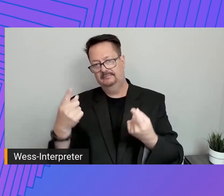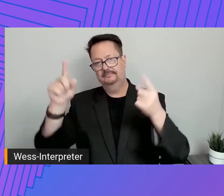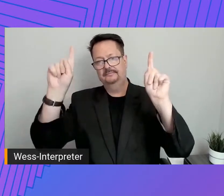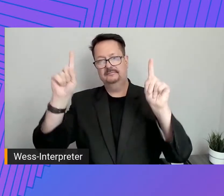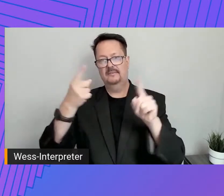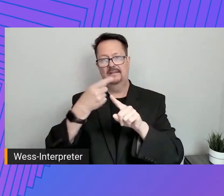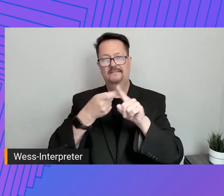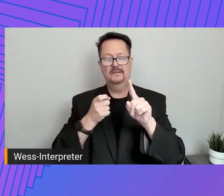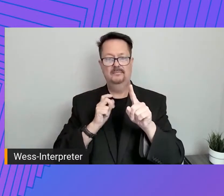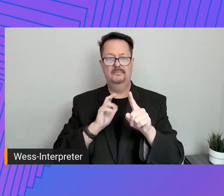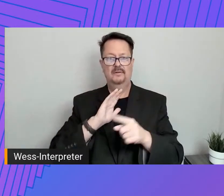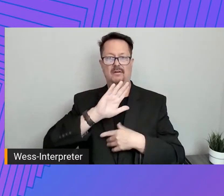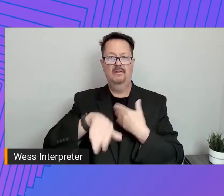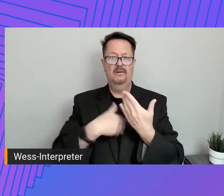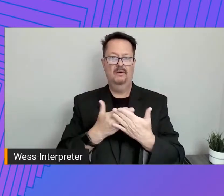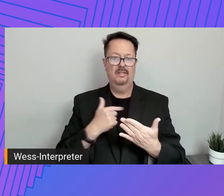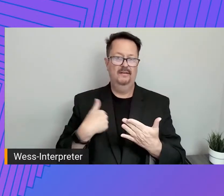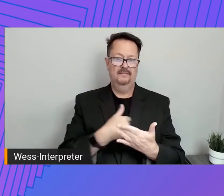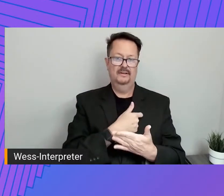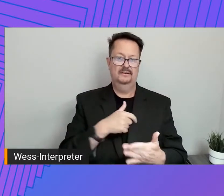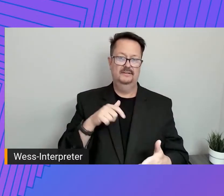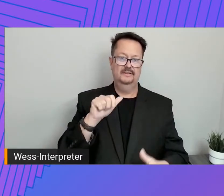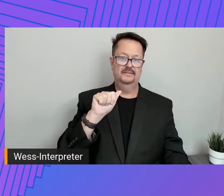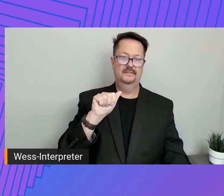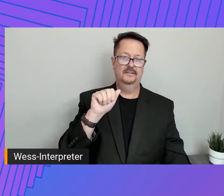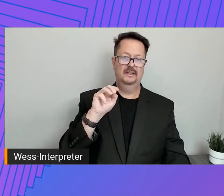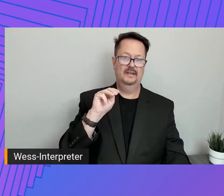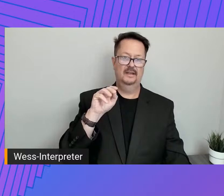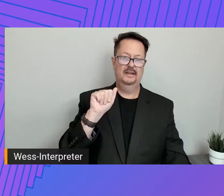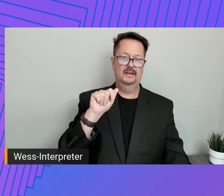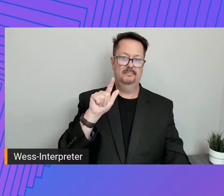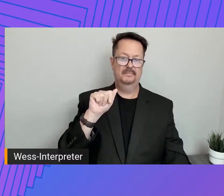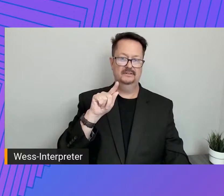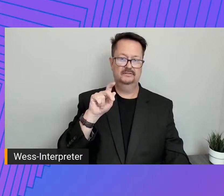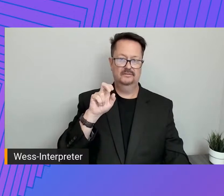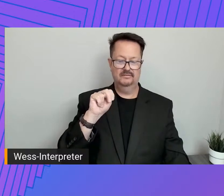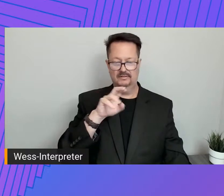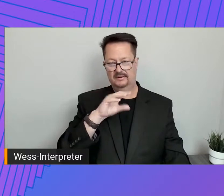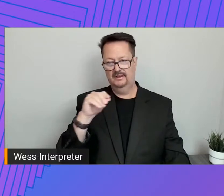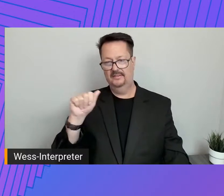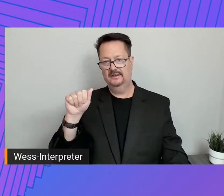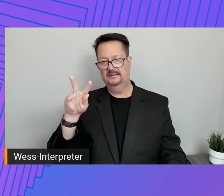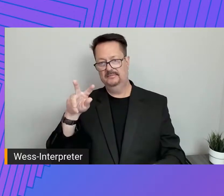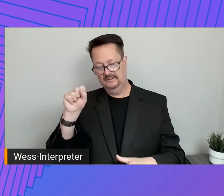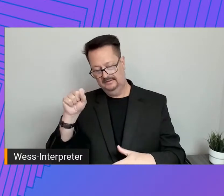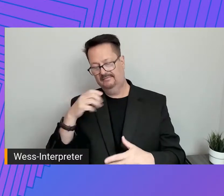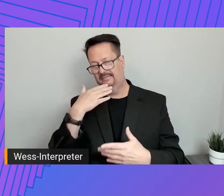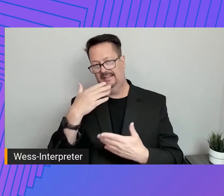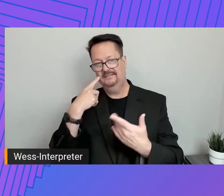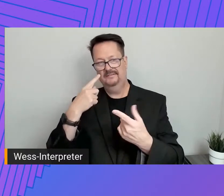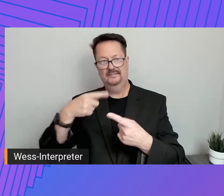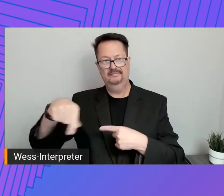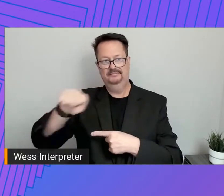us on the Amazon and AWS side, thanks to them for being a huge and important part of the event.